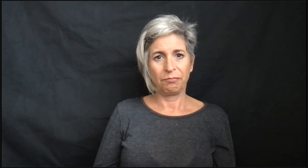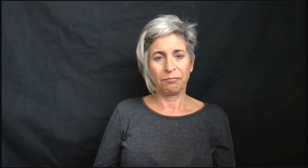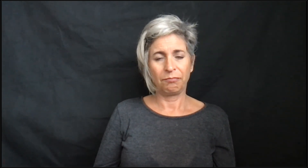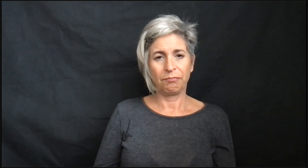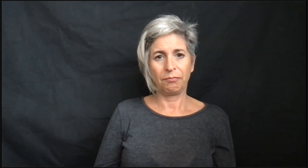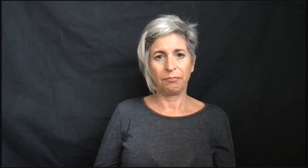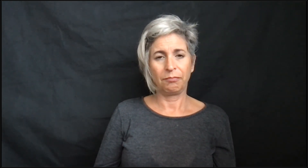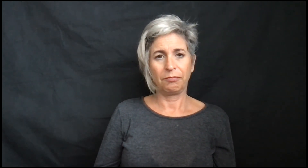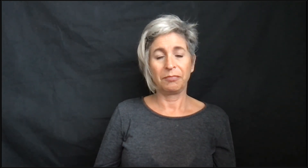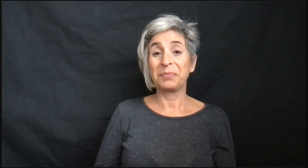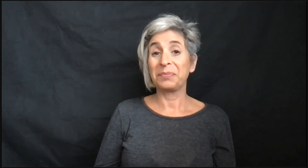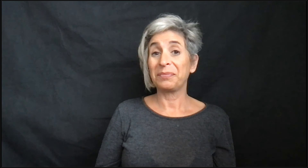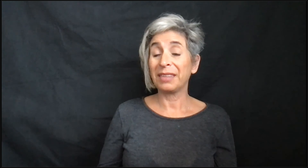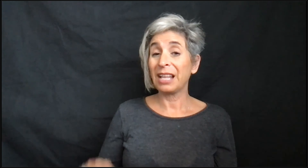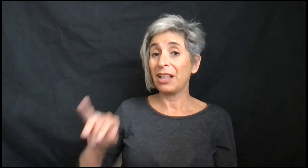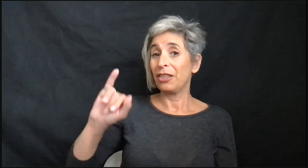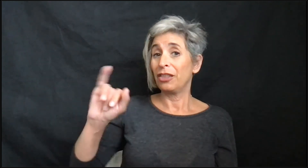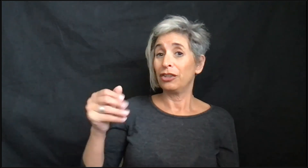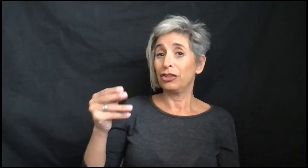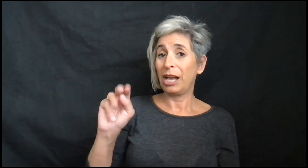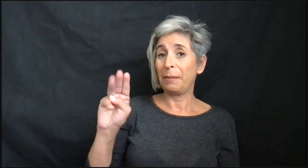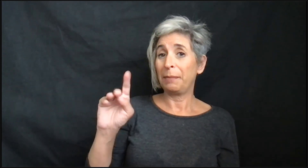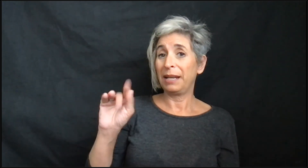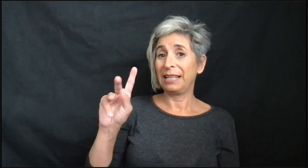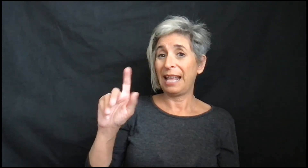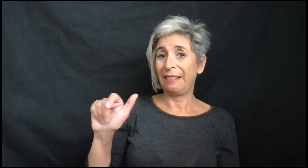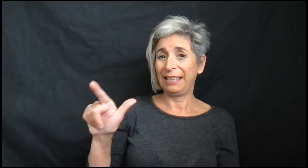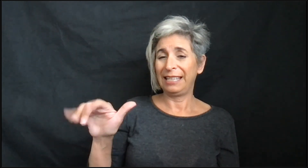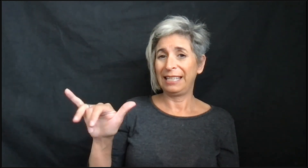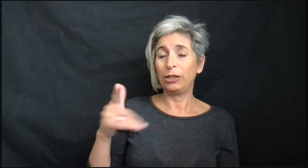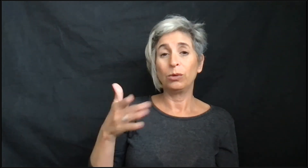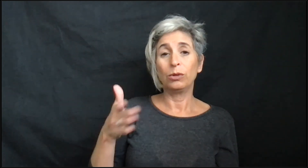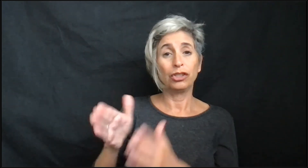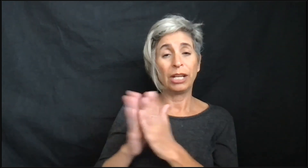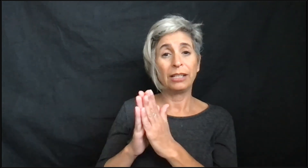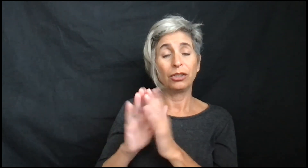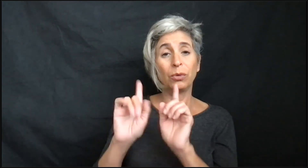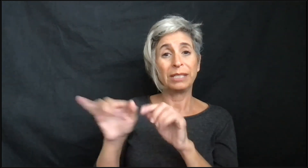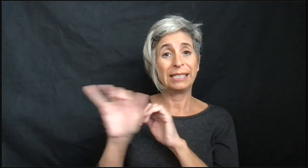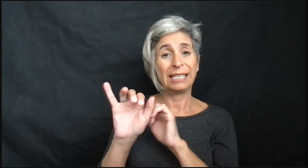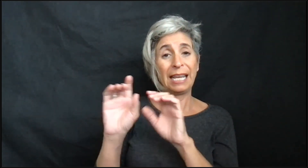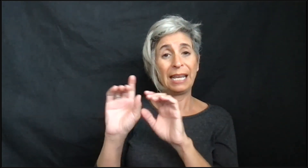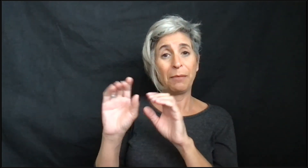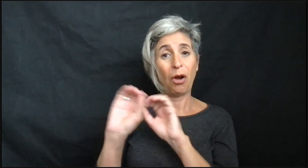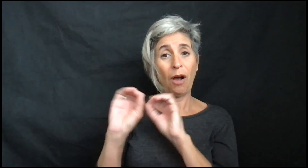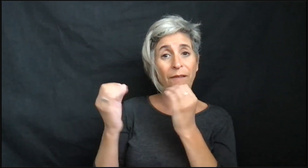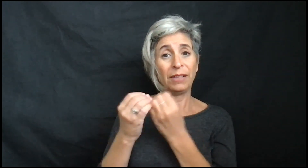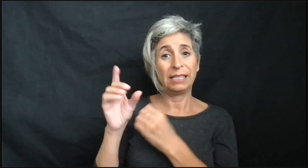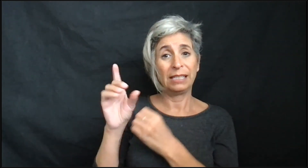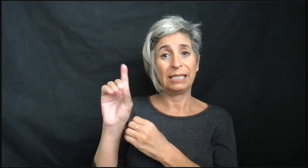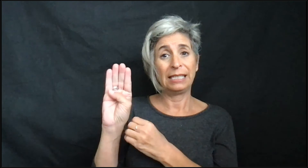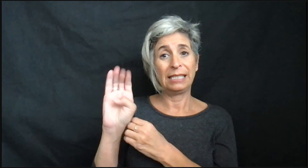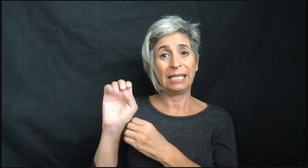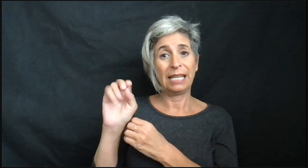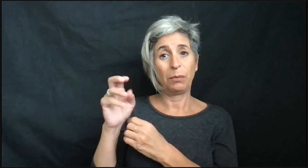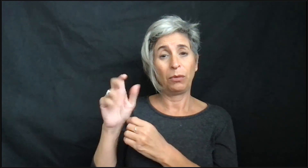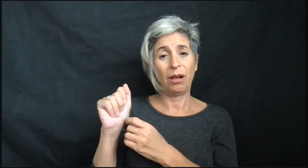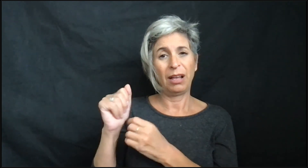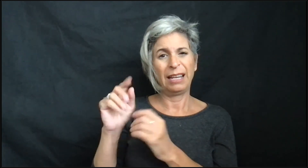Hey, Michael, this is John McNally. Maybe I can suggest that you step into the same office as Deborah and maybe answer these as a